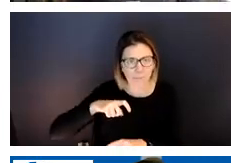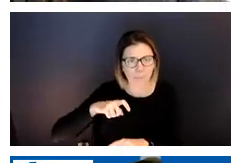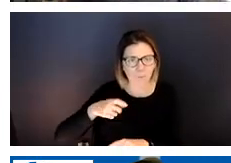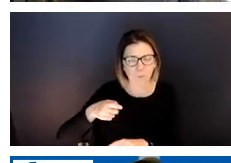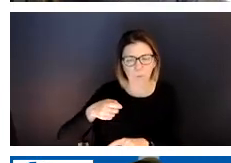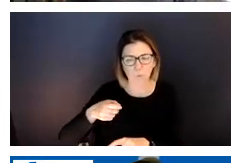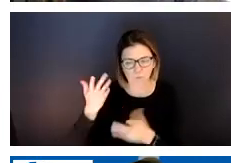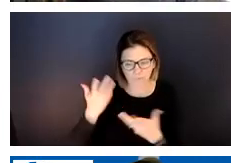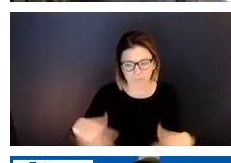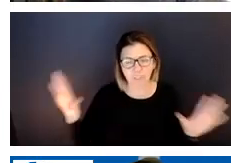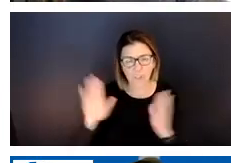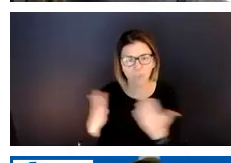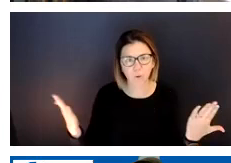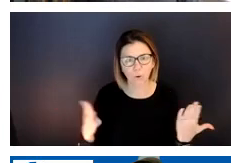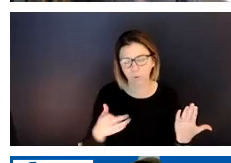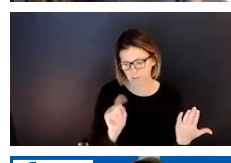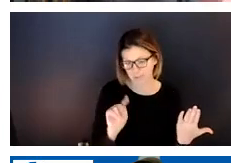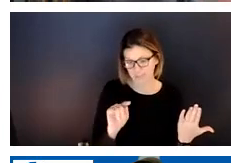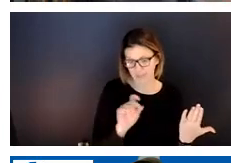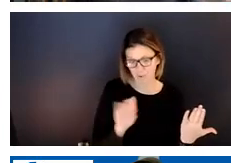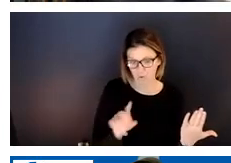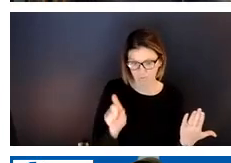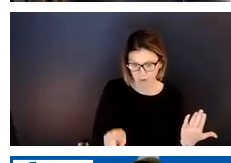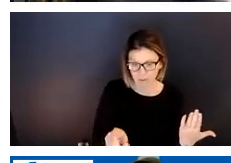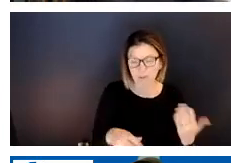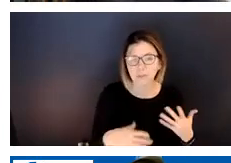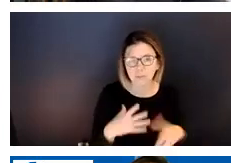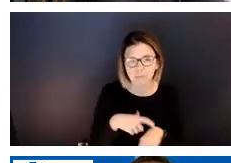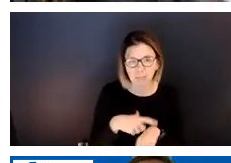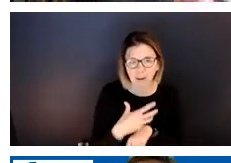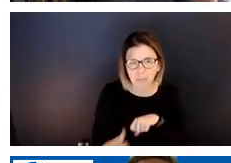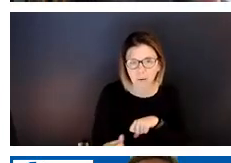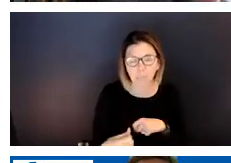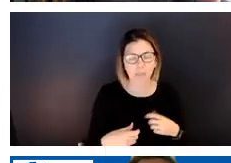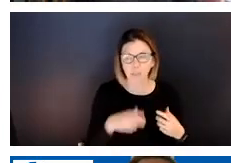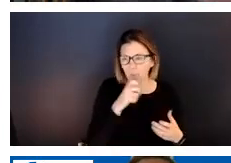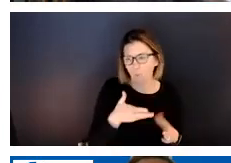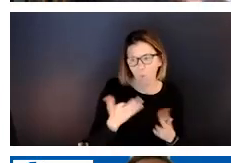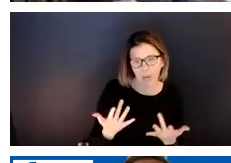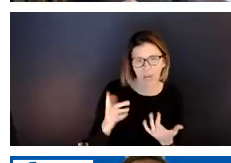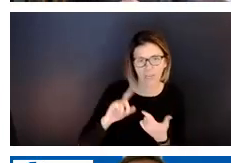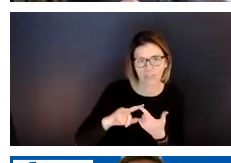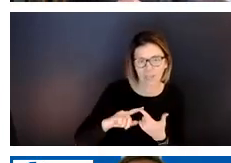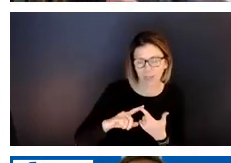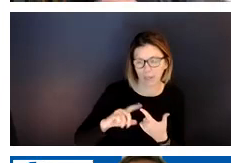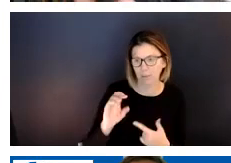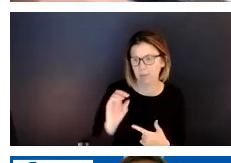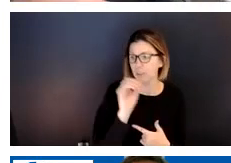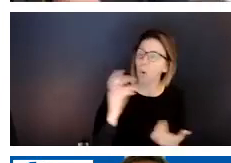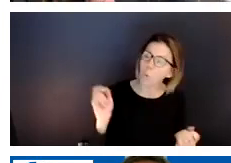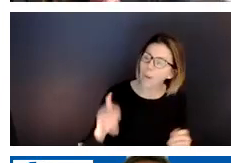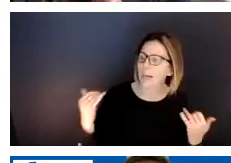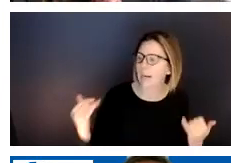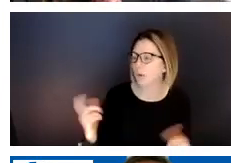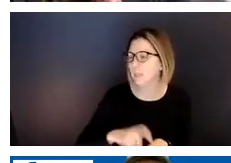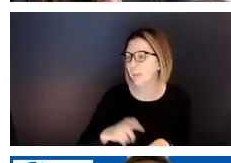the book, turn off the TV, etc. But rather than waiting till that 0 minute to say, okay, now